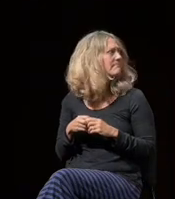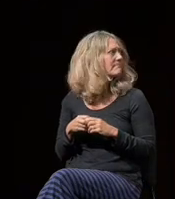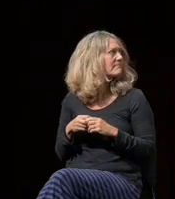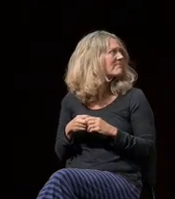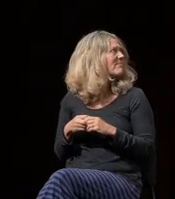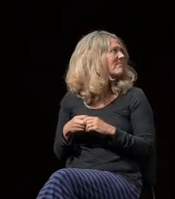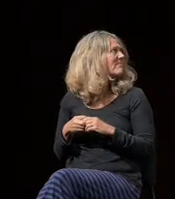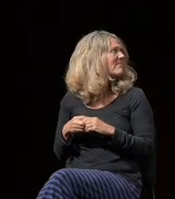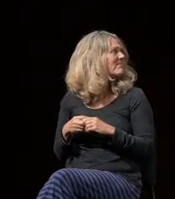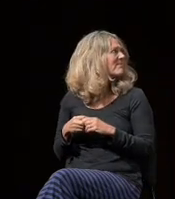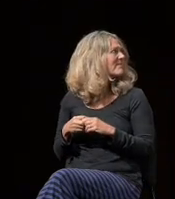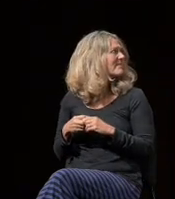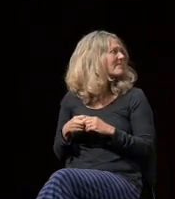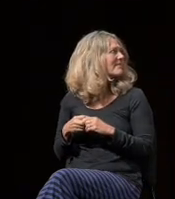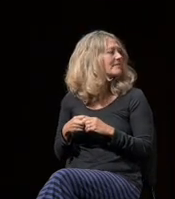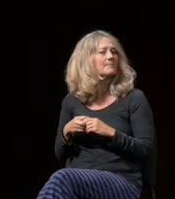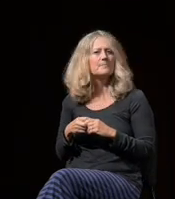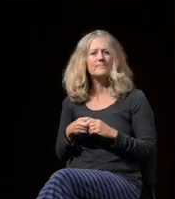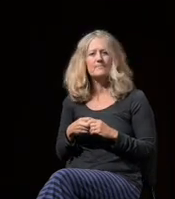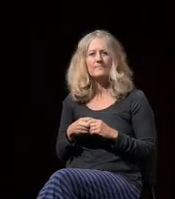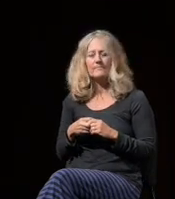Oh.